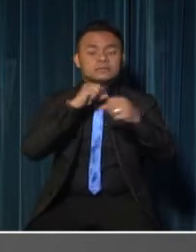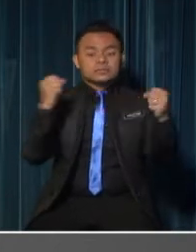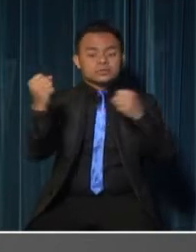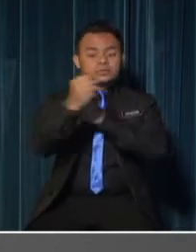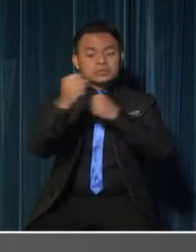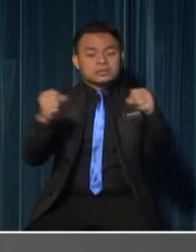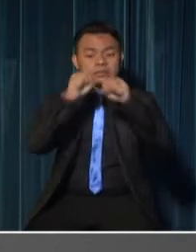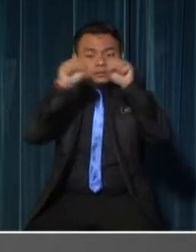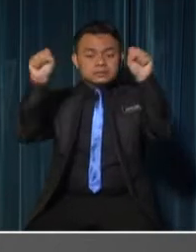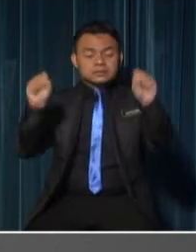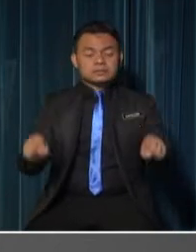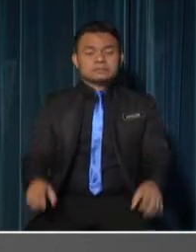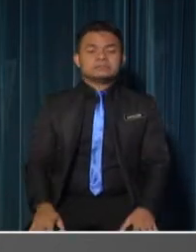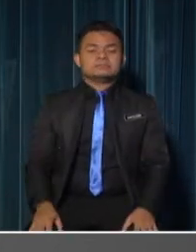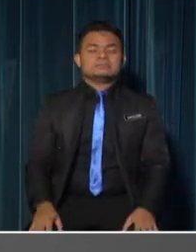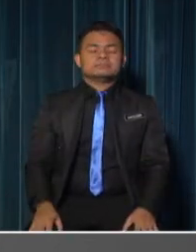Yes, excellent.